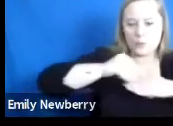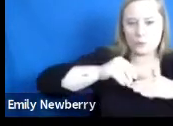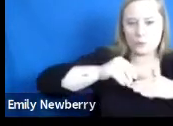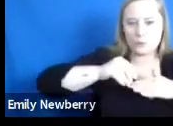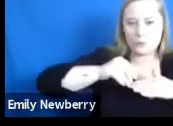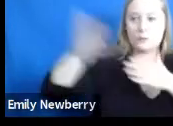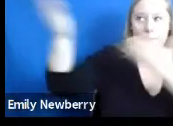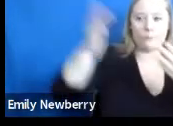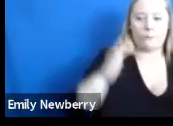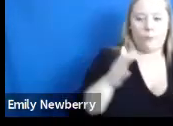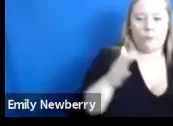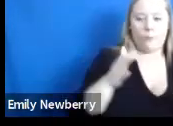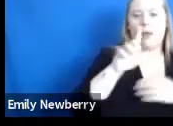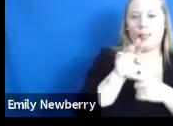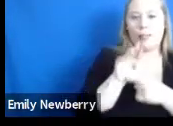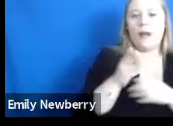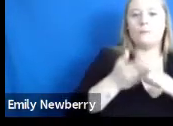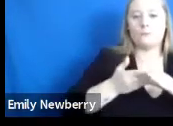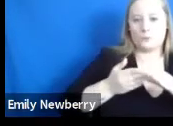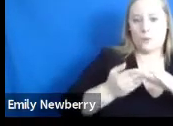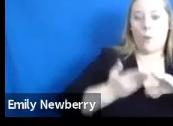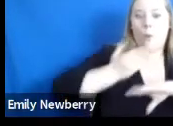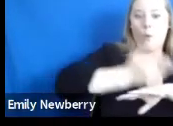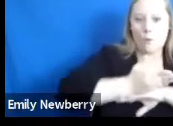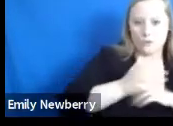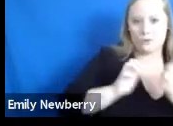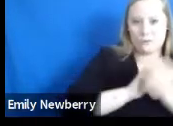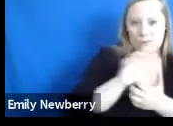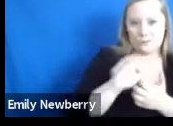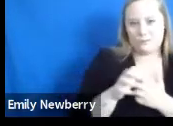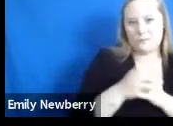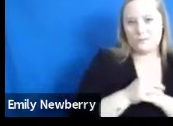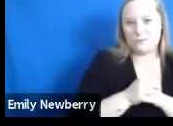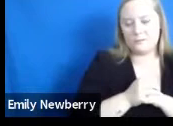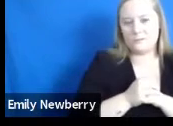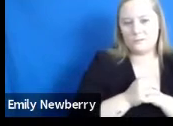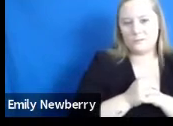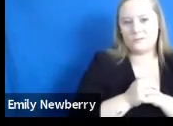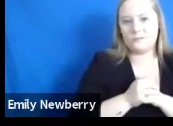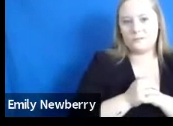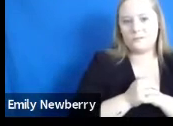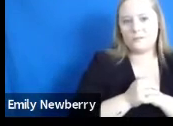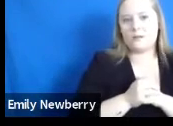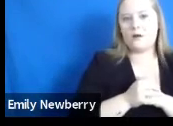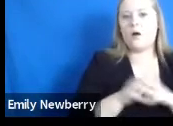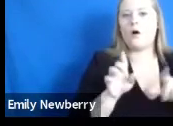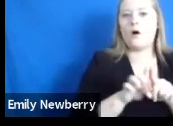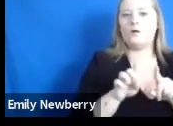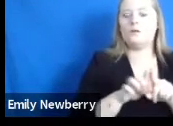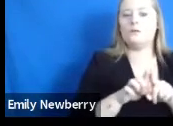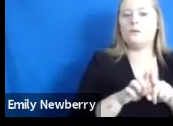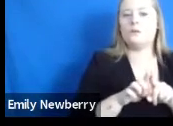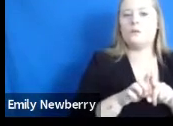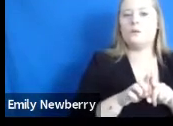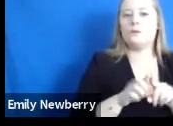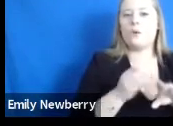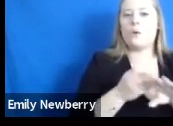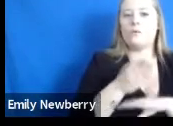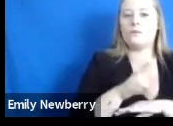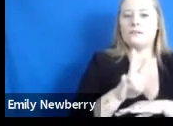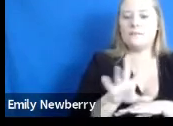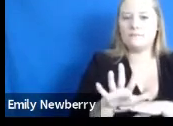the lab exceeded in concentrations, and we scanned these fields as well for 75 different